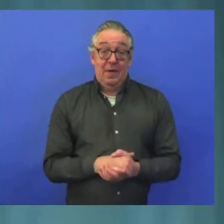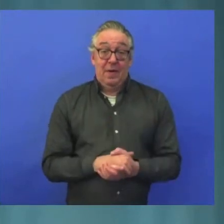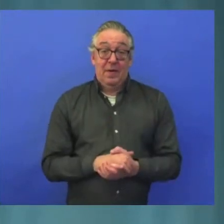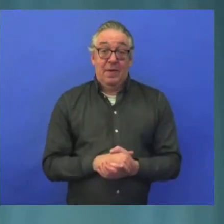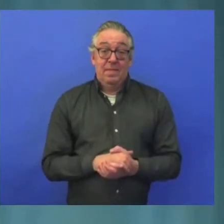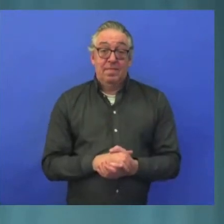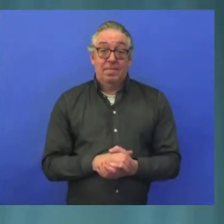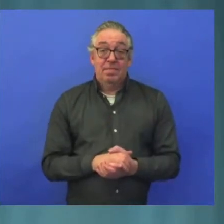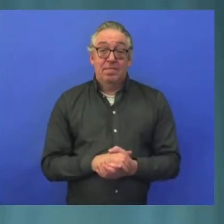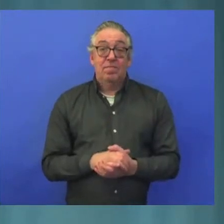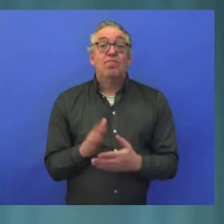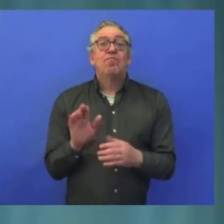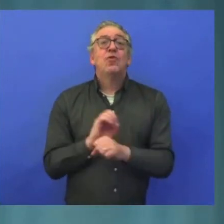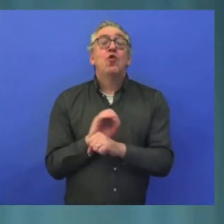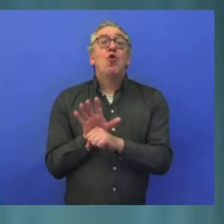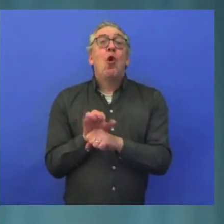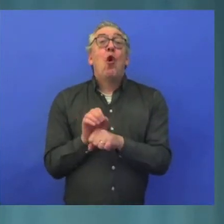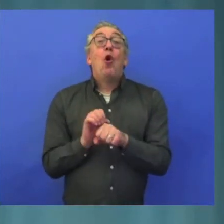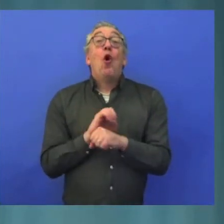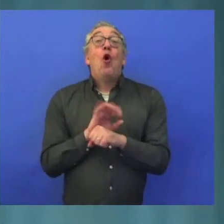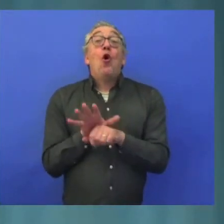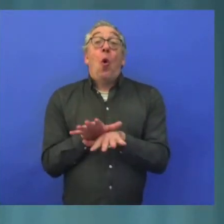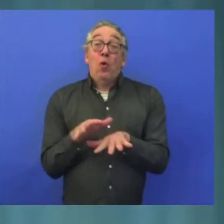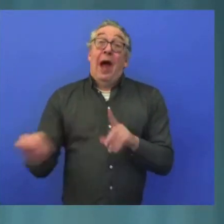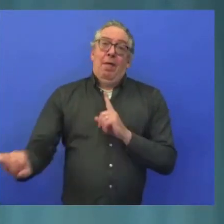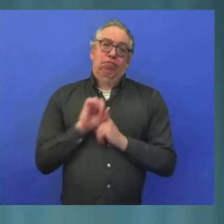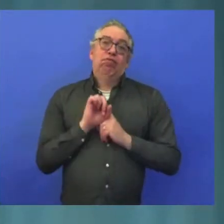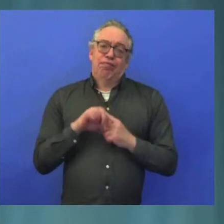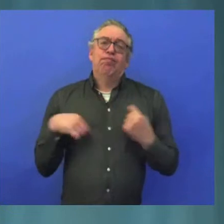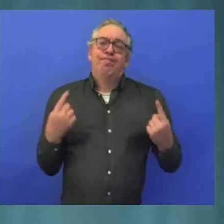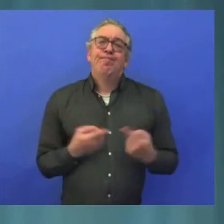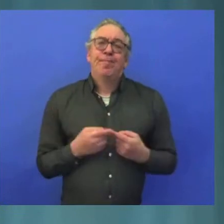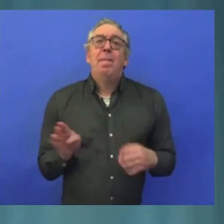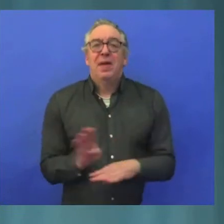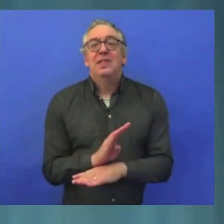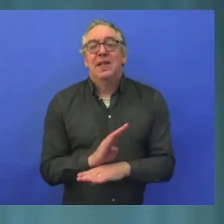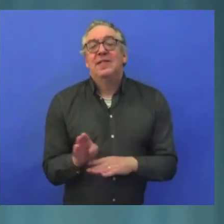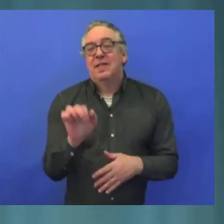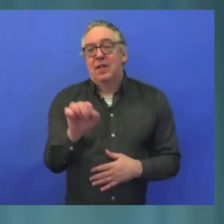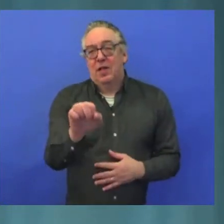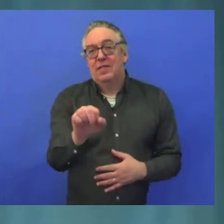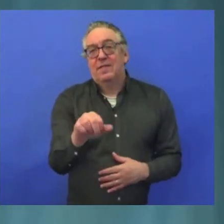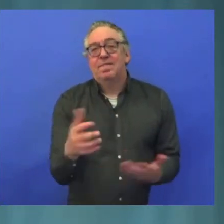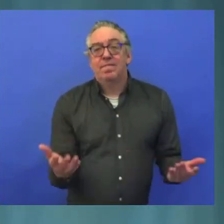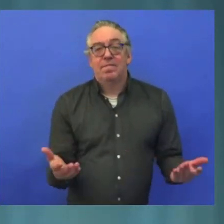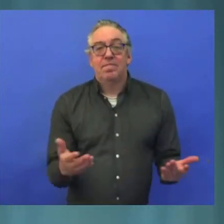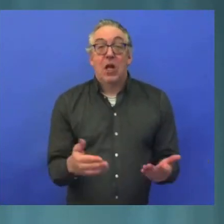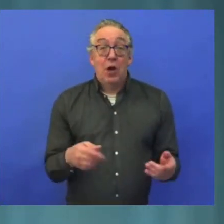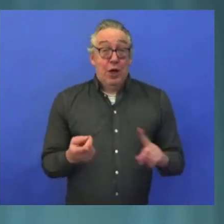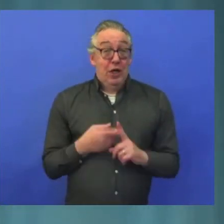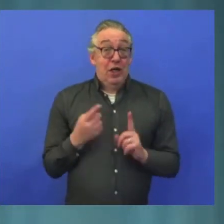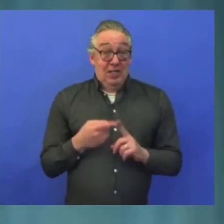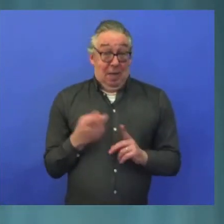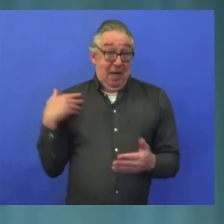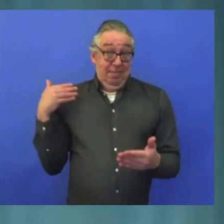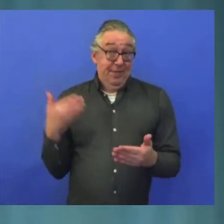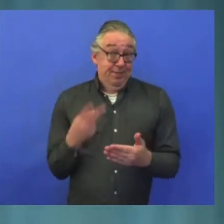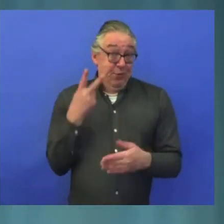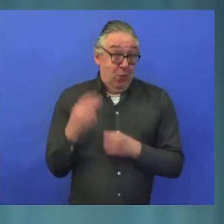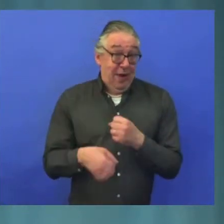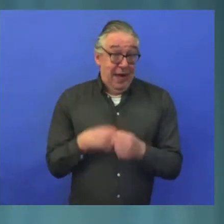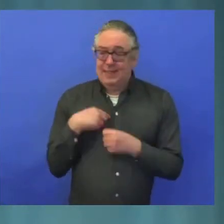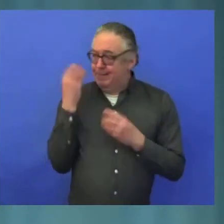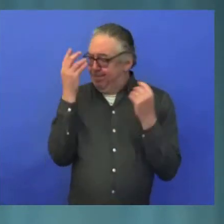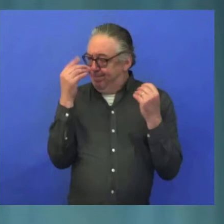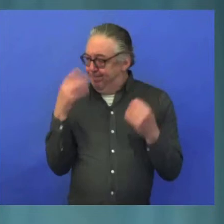as a company still, and sometimes we ask why we are doing this. Yeah? And last week